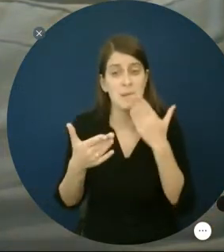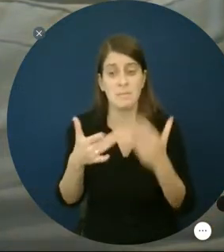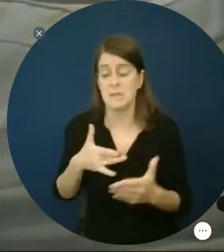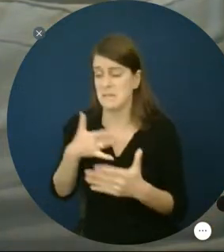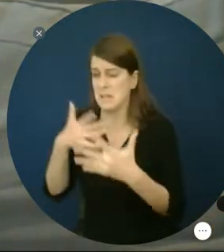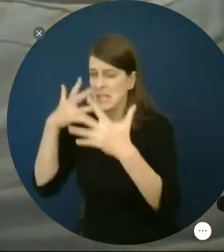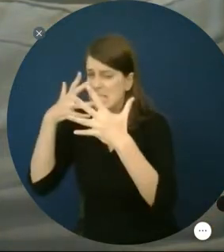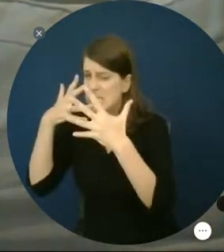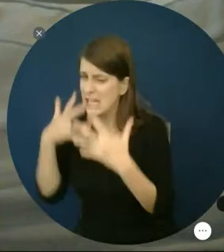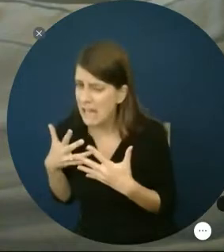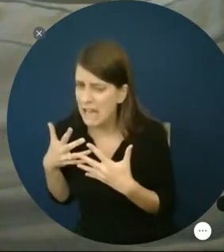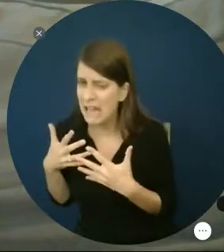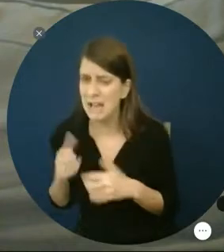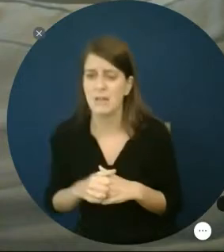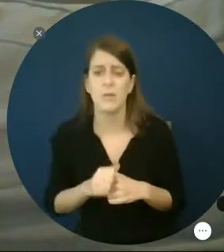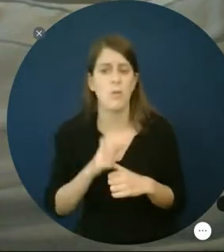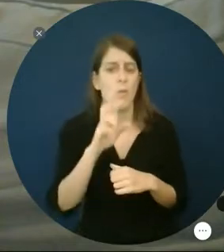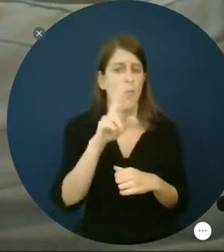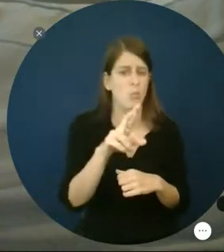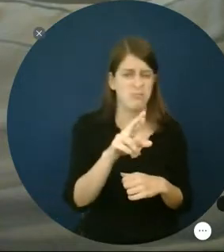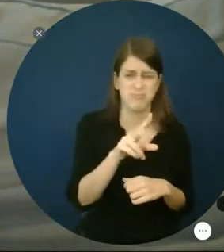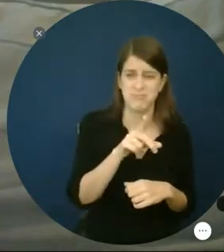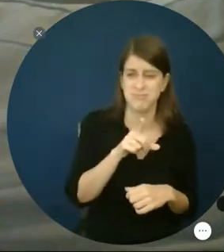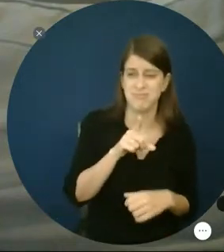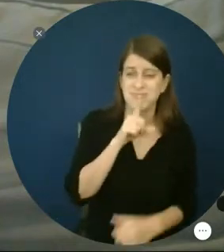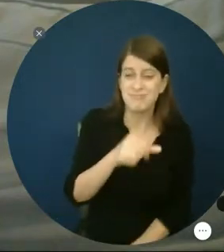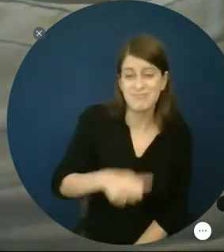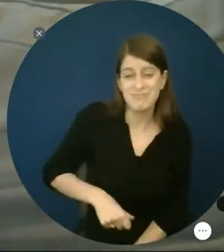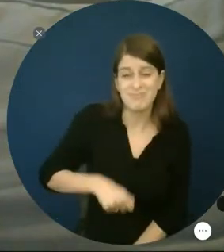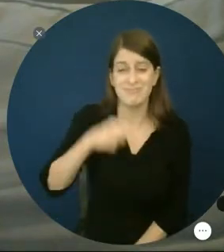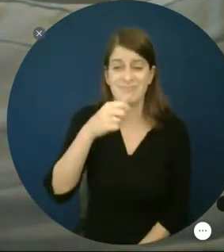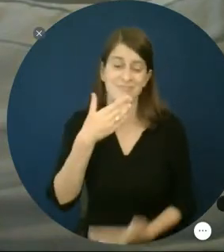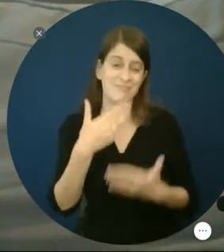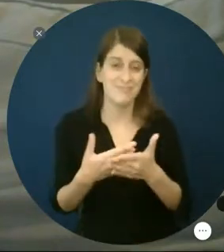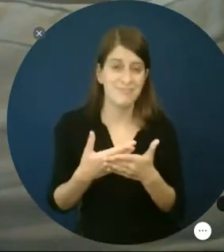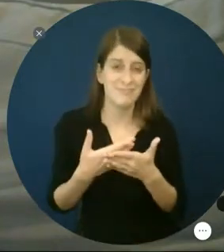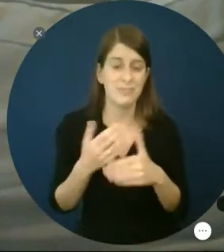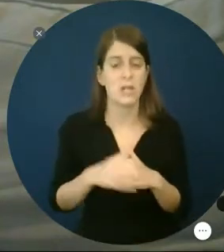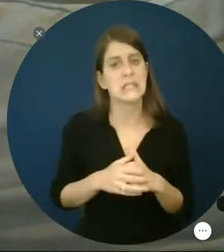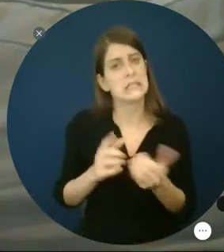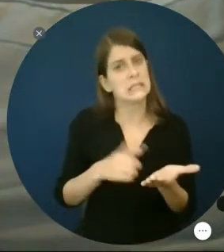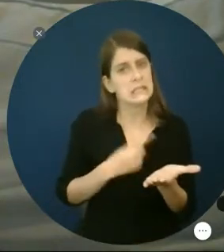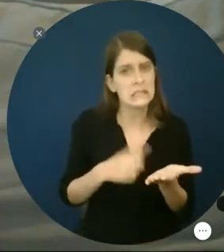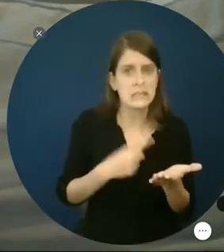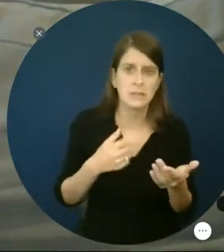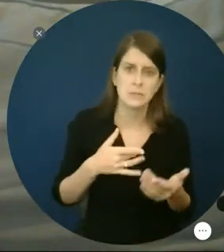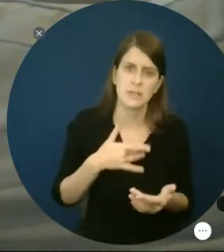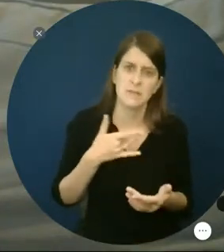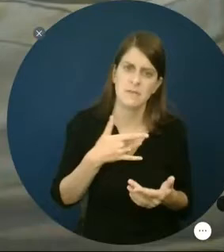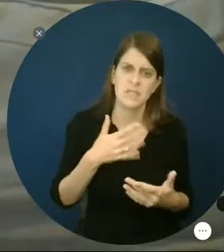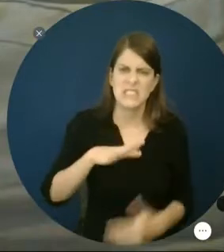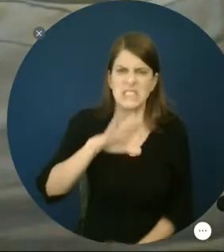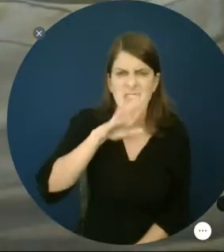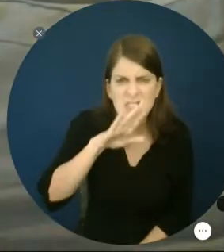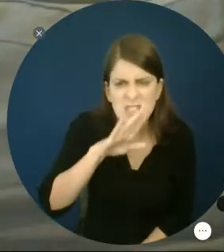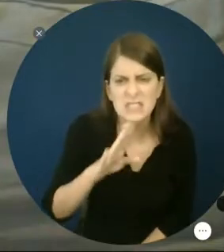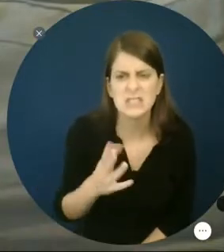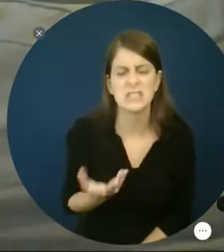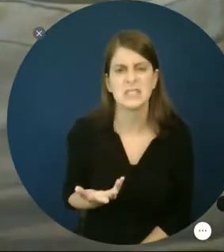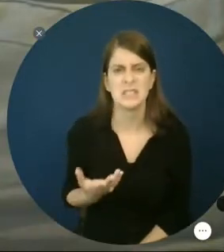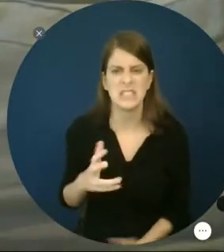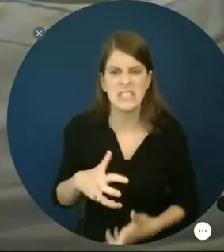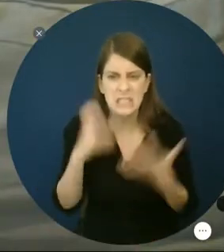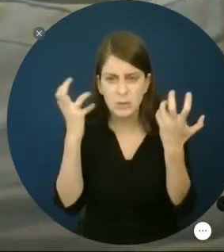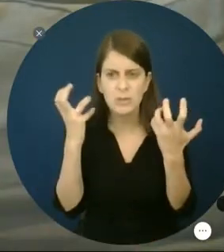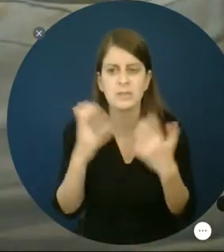sadness, or times in which we feel really proud and good, other times in which we feel extremely frustrated